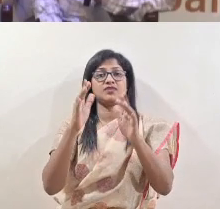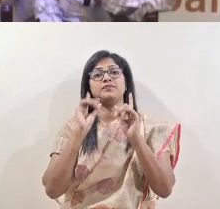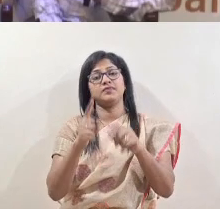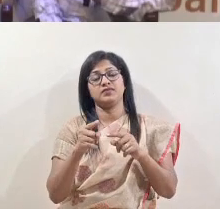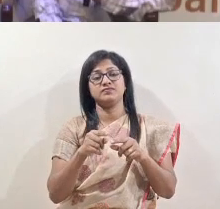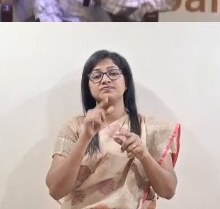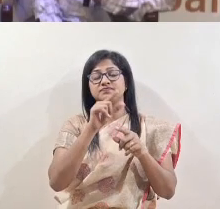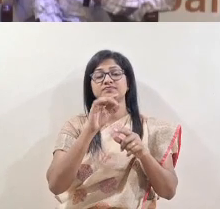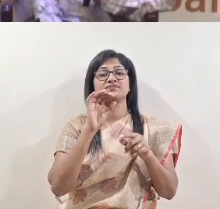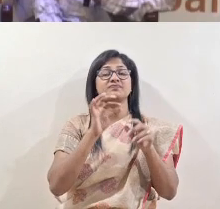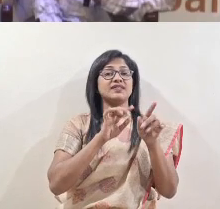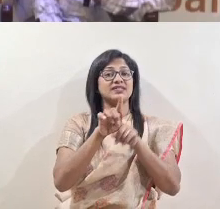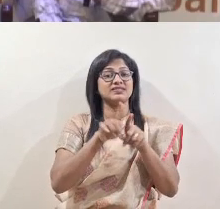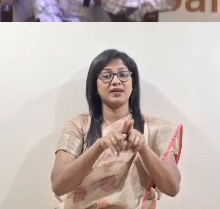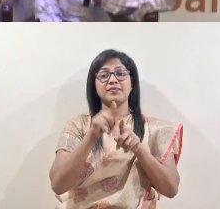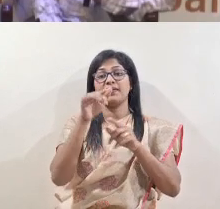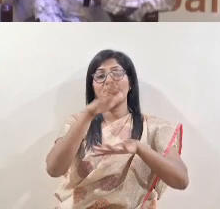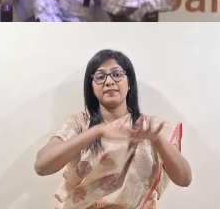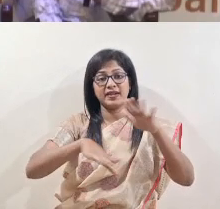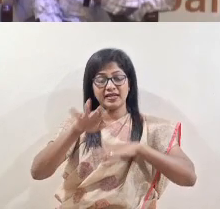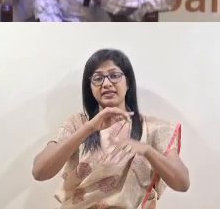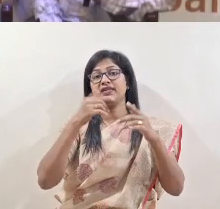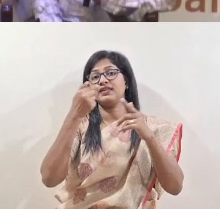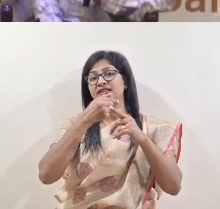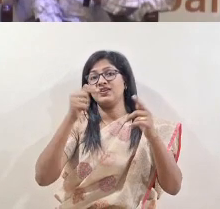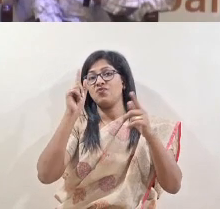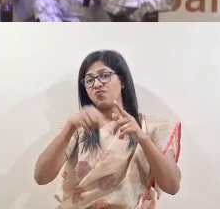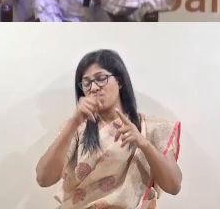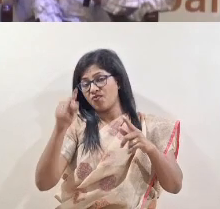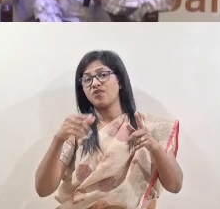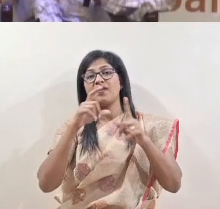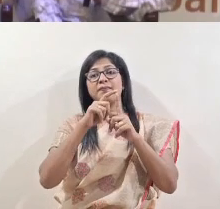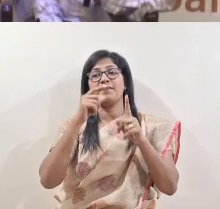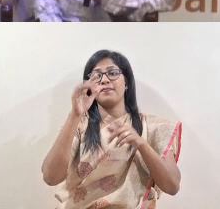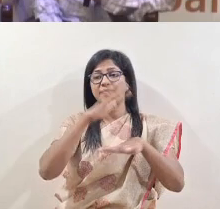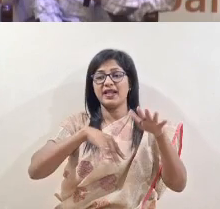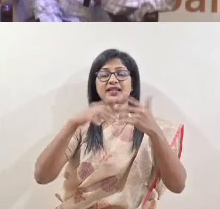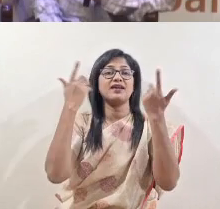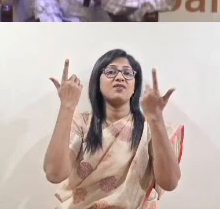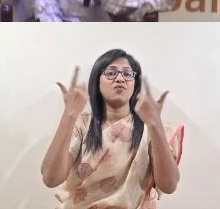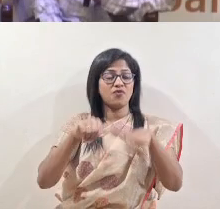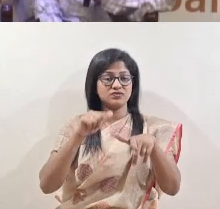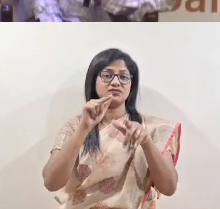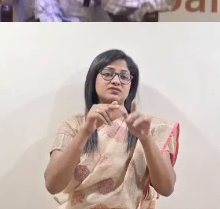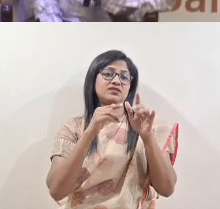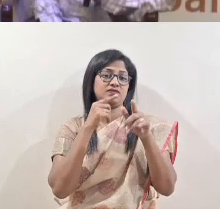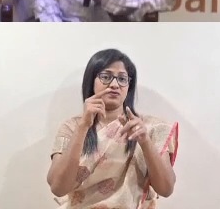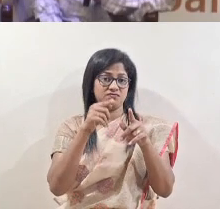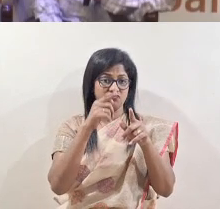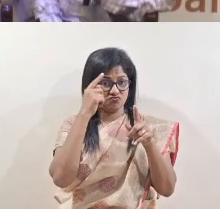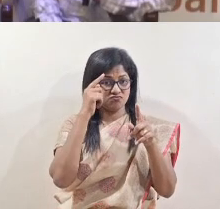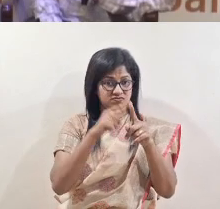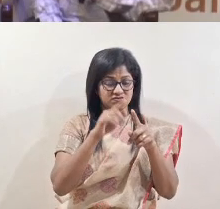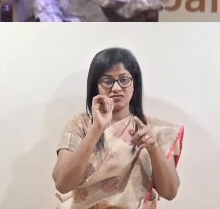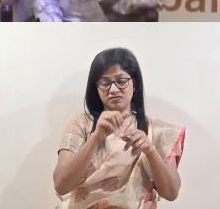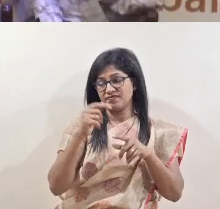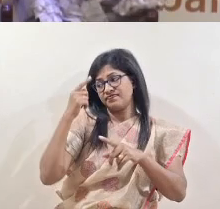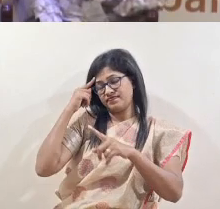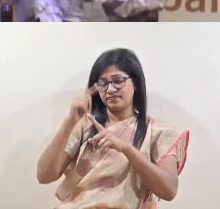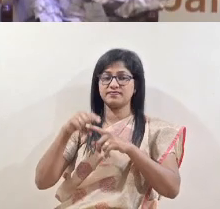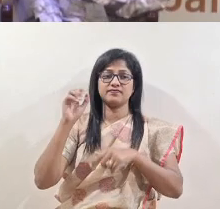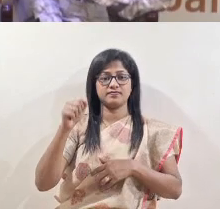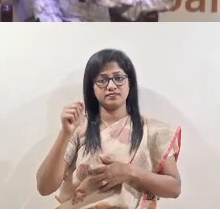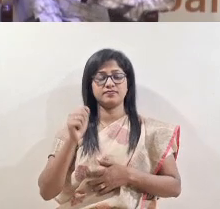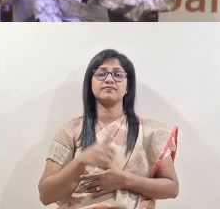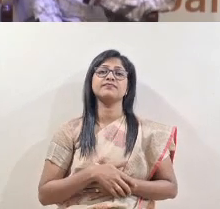a classic example of a planning deficiency or a planning lacuna or a shortfall. Do you agree or not? Yes, sir, I agree